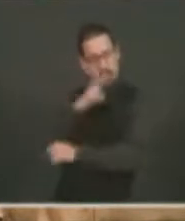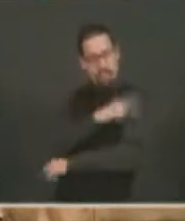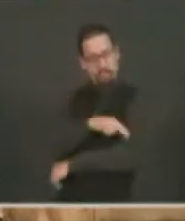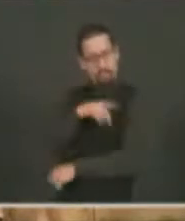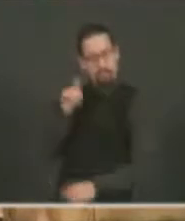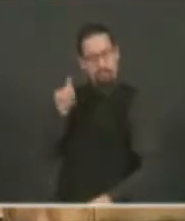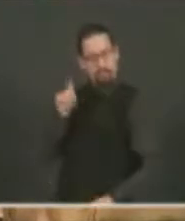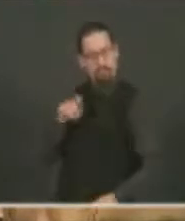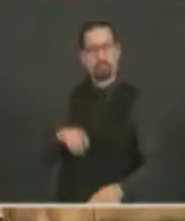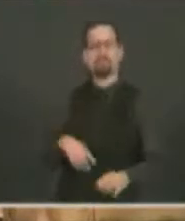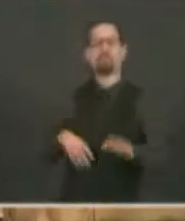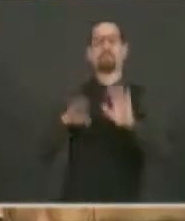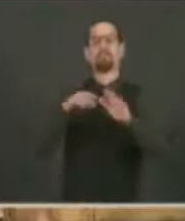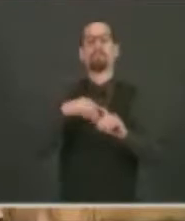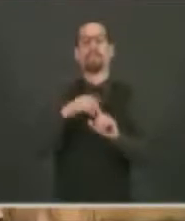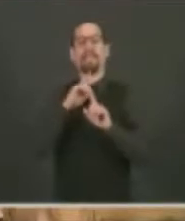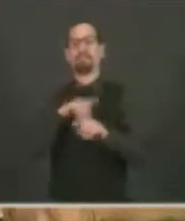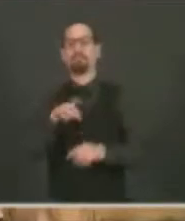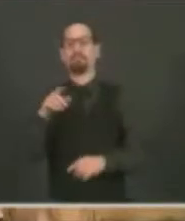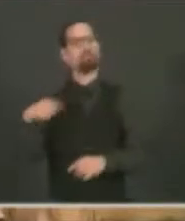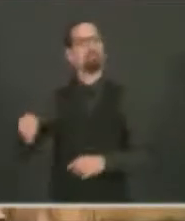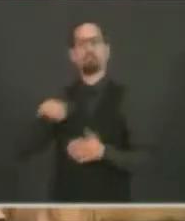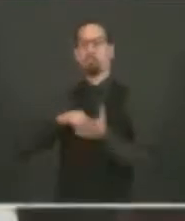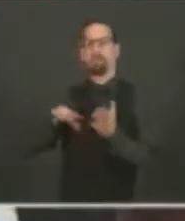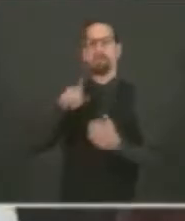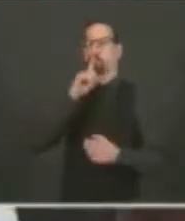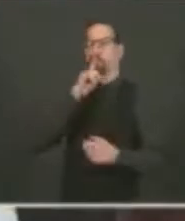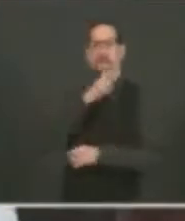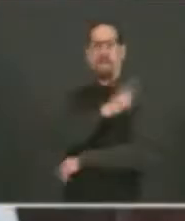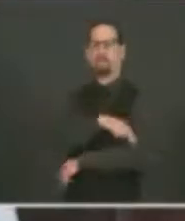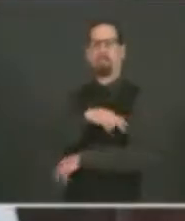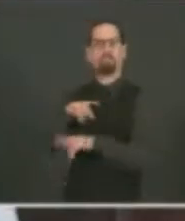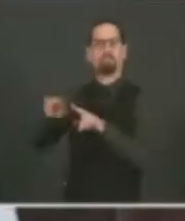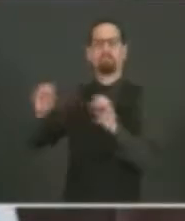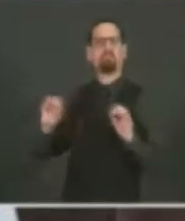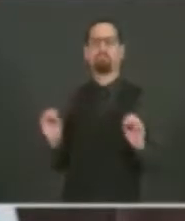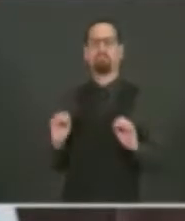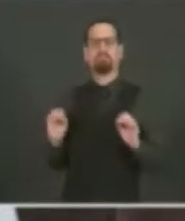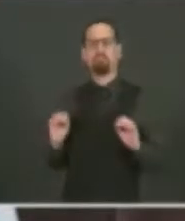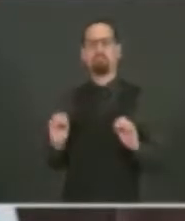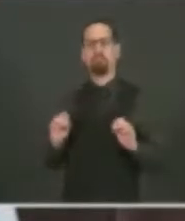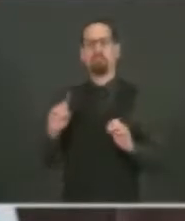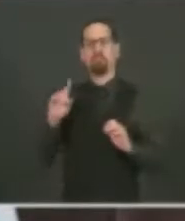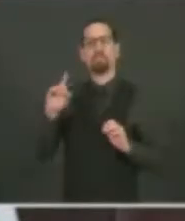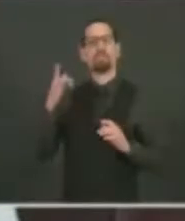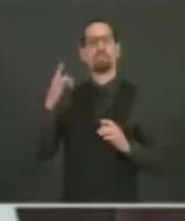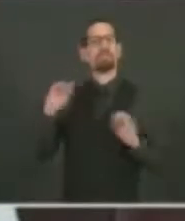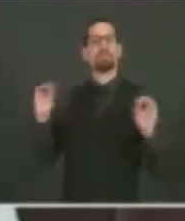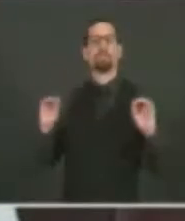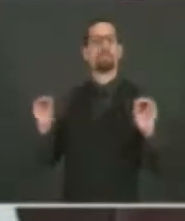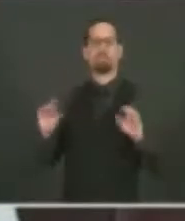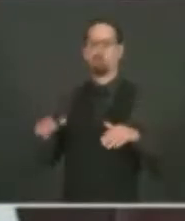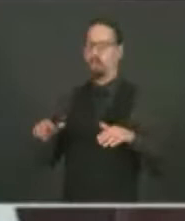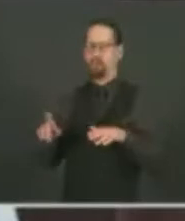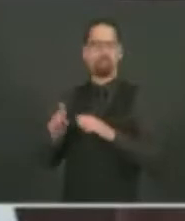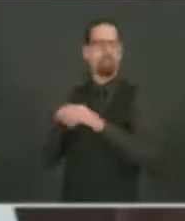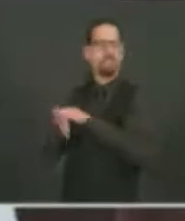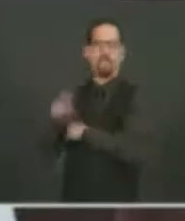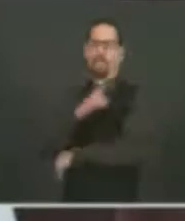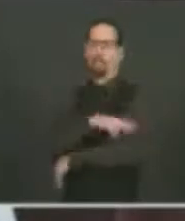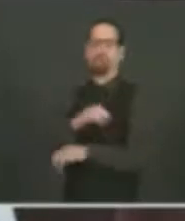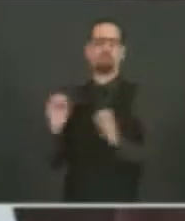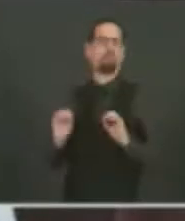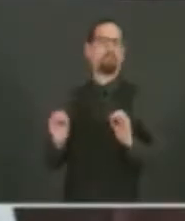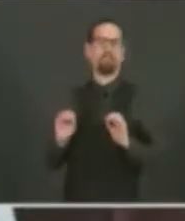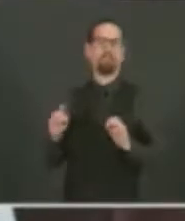associated hospitalizations at this time with our institutes of higher ed cases that we know of. K to